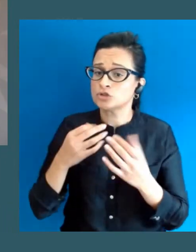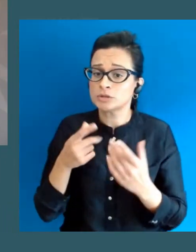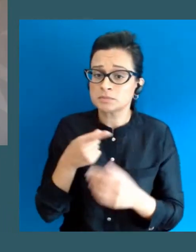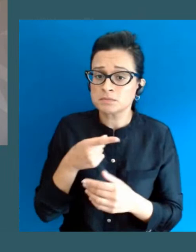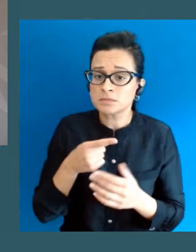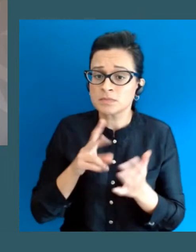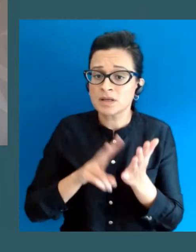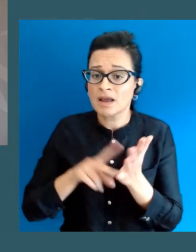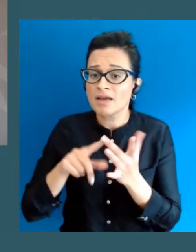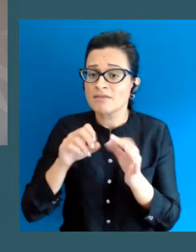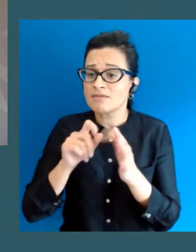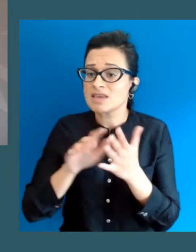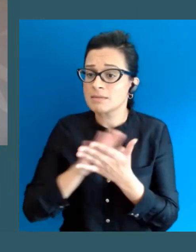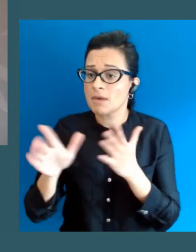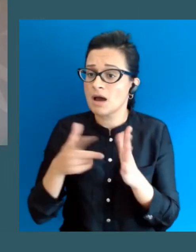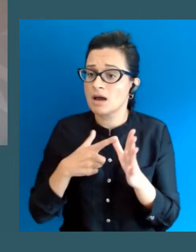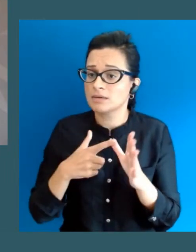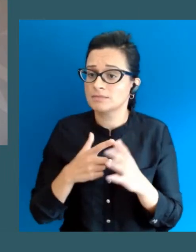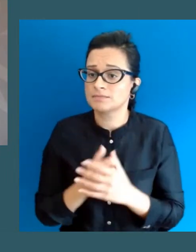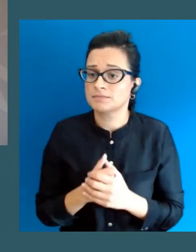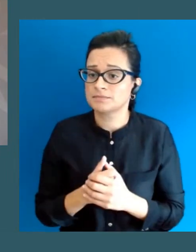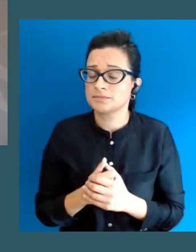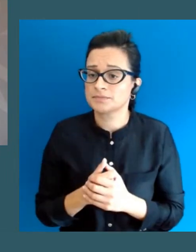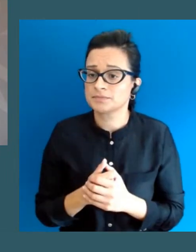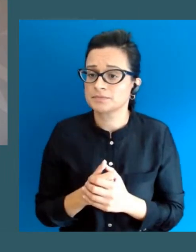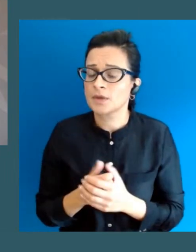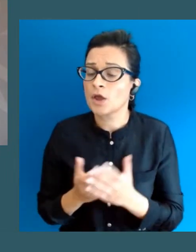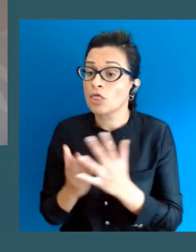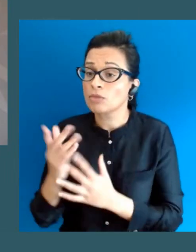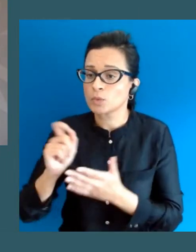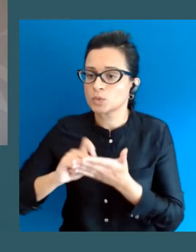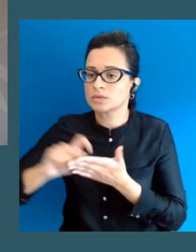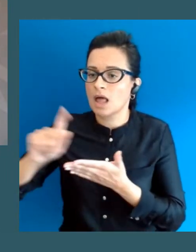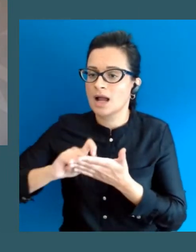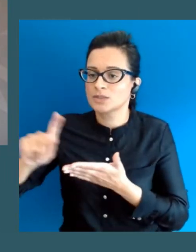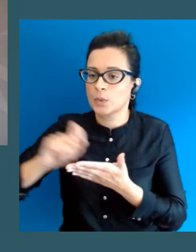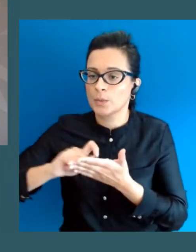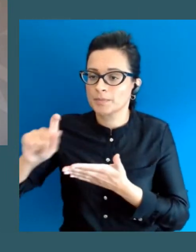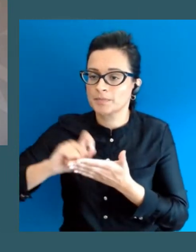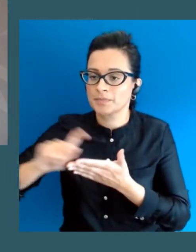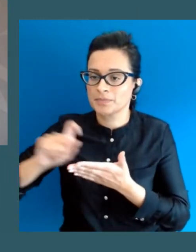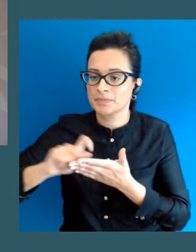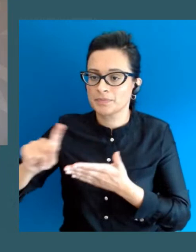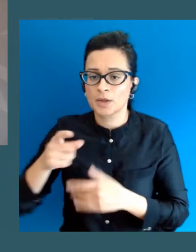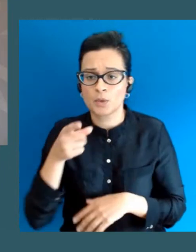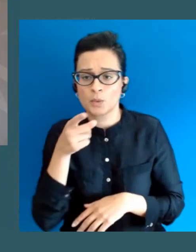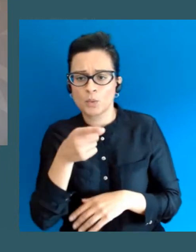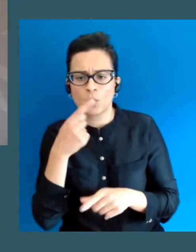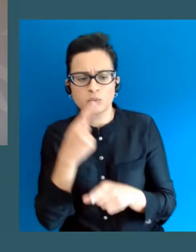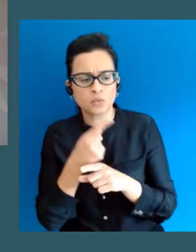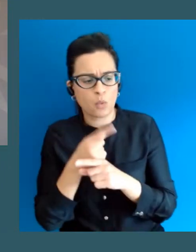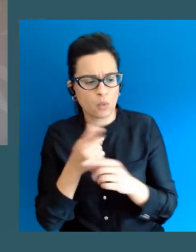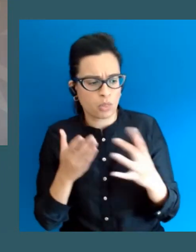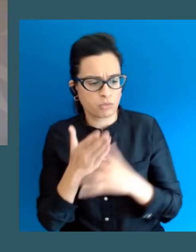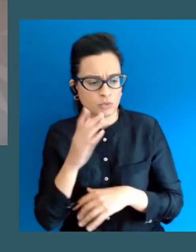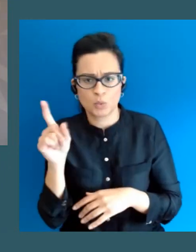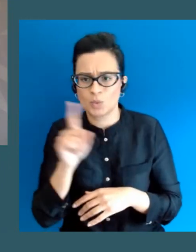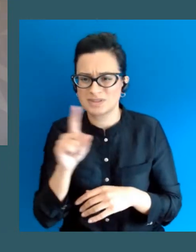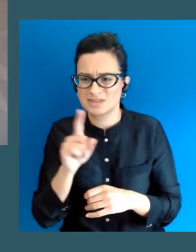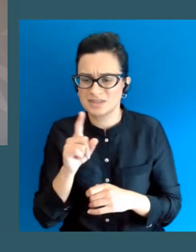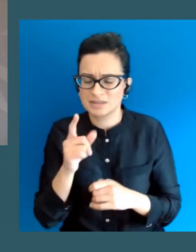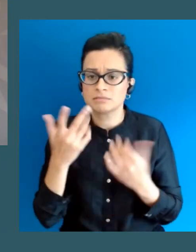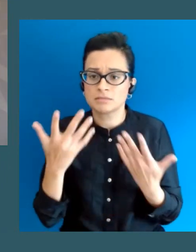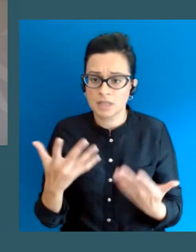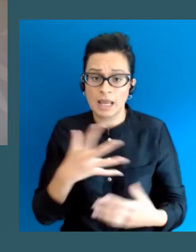the Slido. I just wanted to start off with a question. You talk a lot about it's good, for